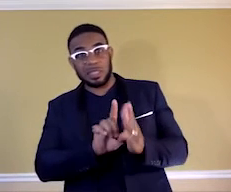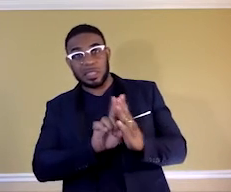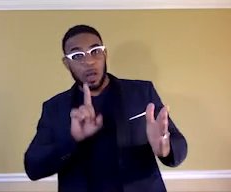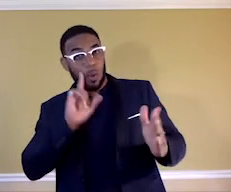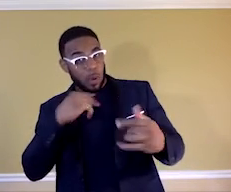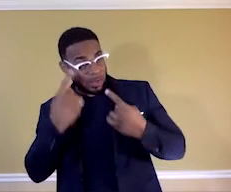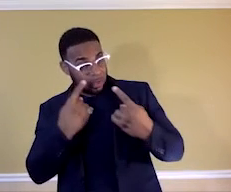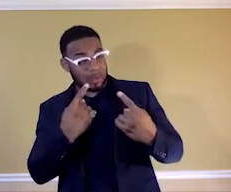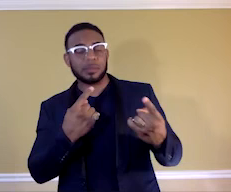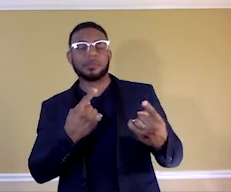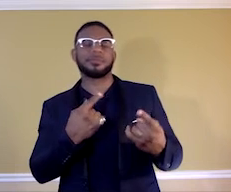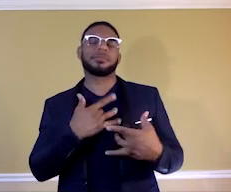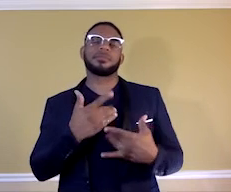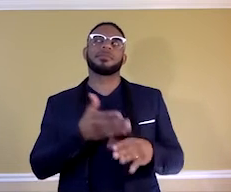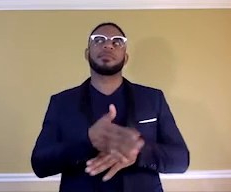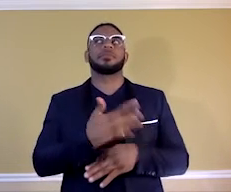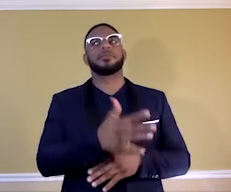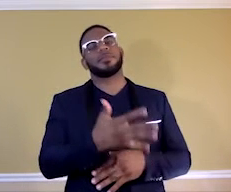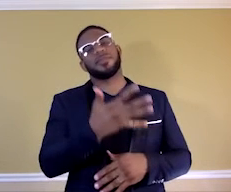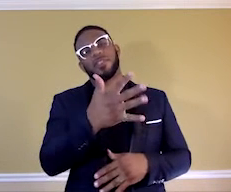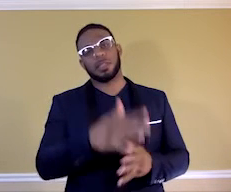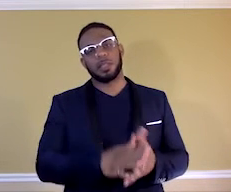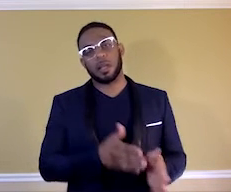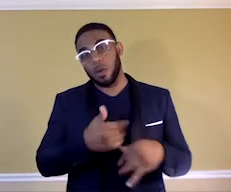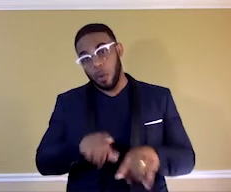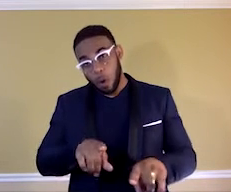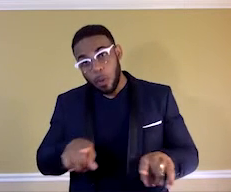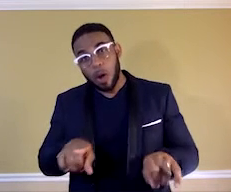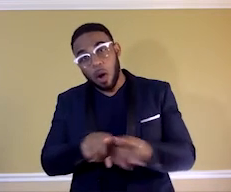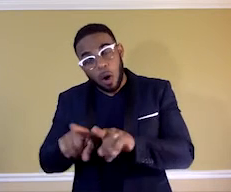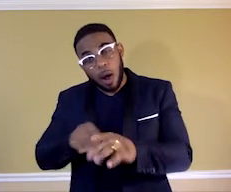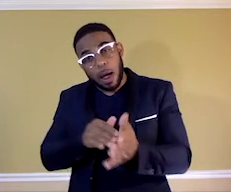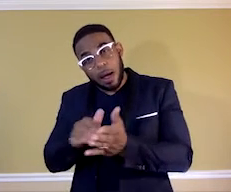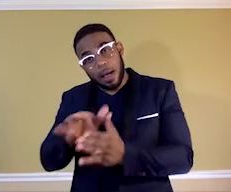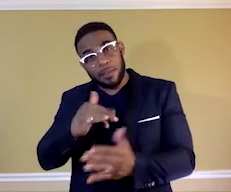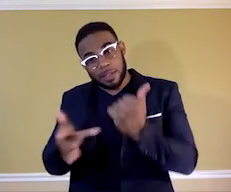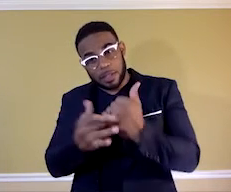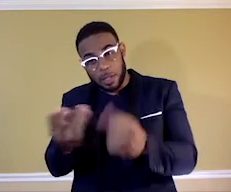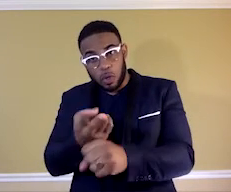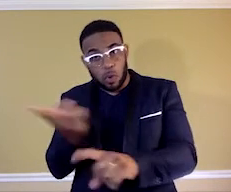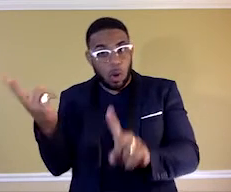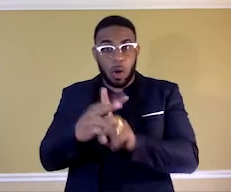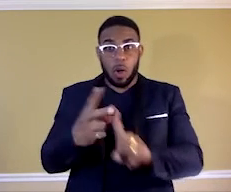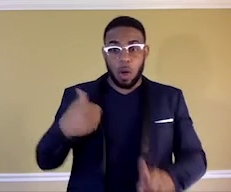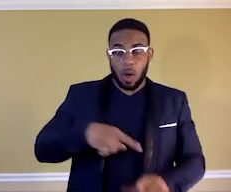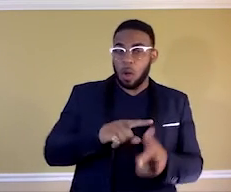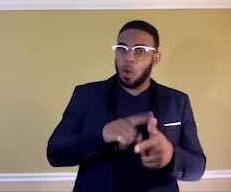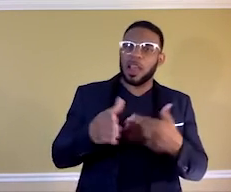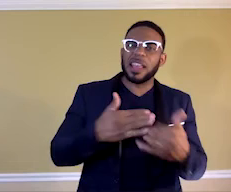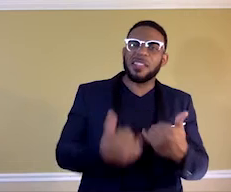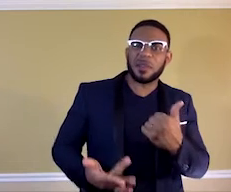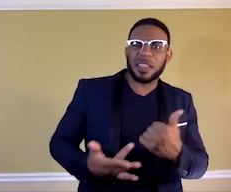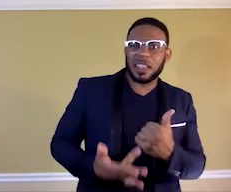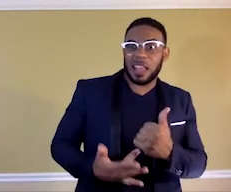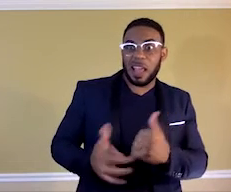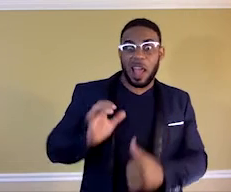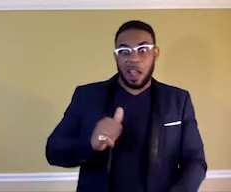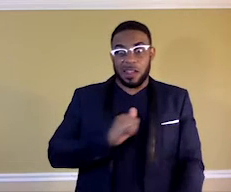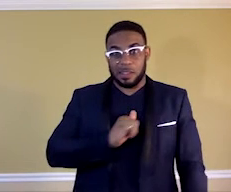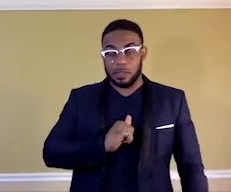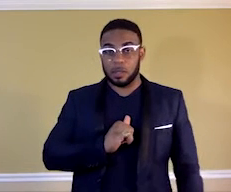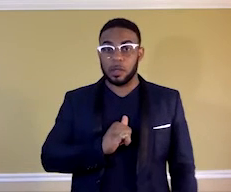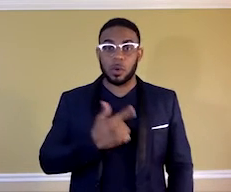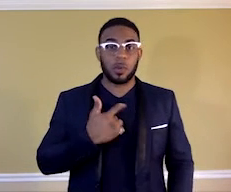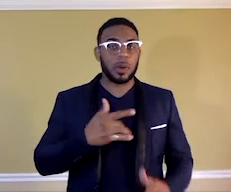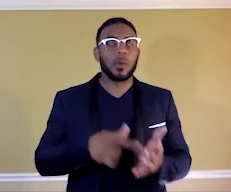are considered, it's usually as an afterthought. While we have often had technology used upon us, or even been the technology ourselves,